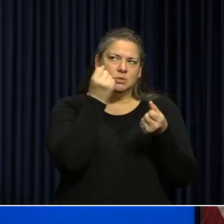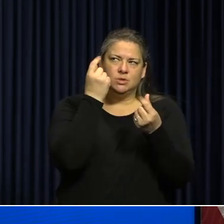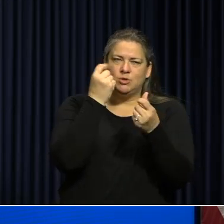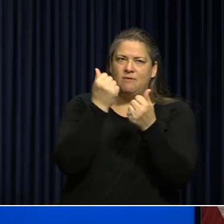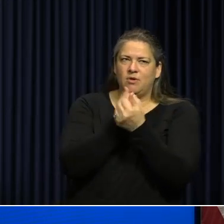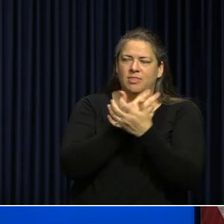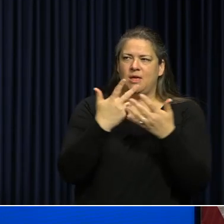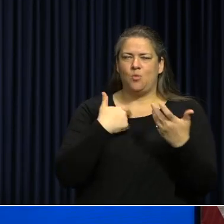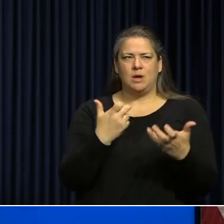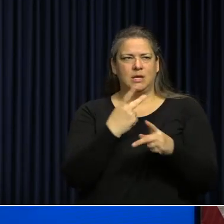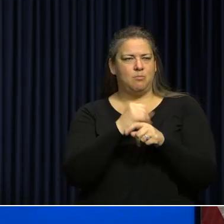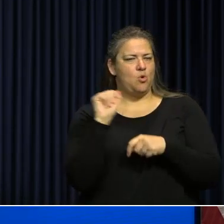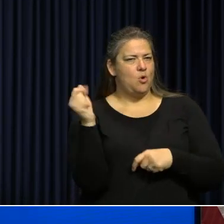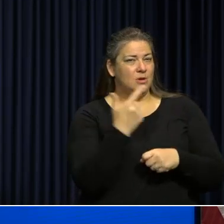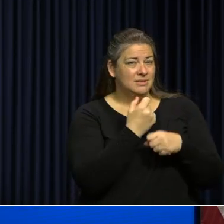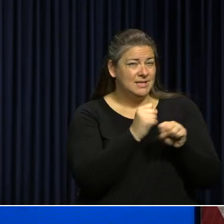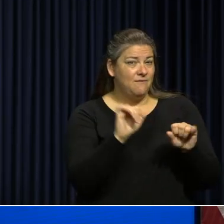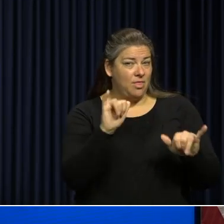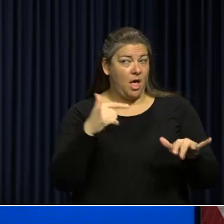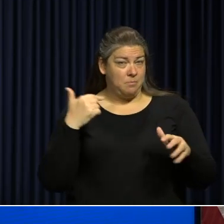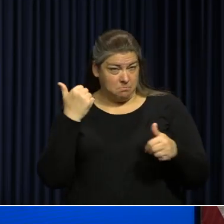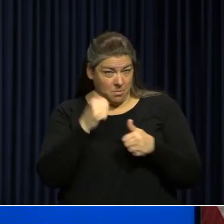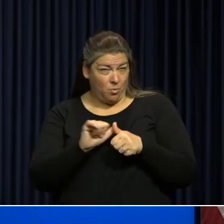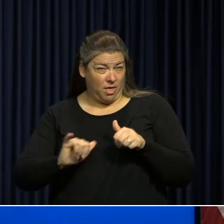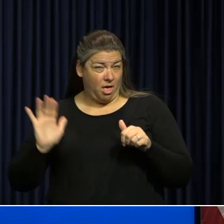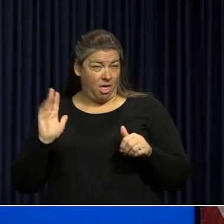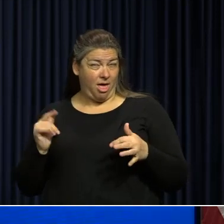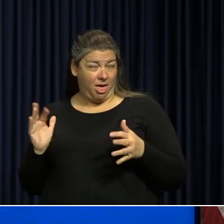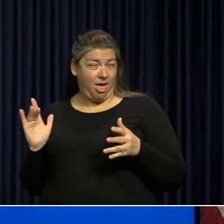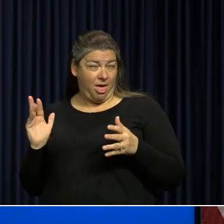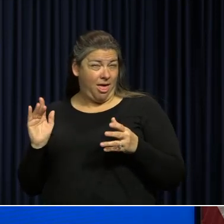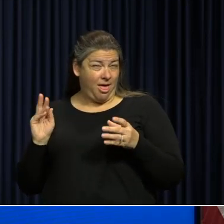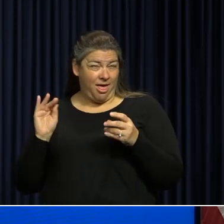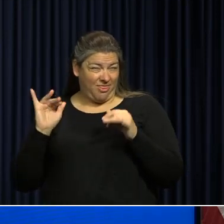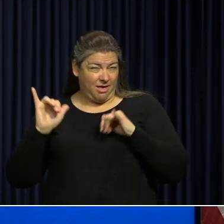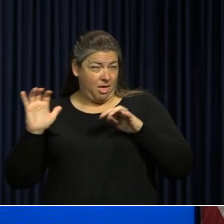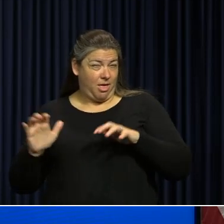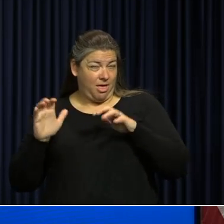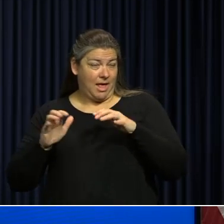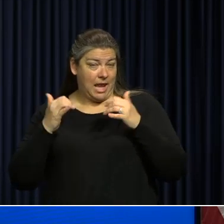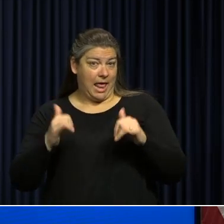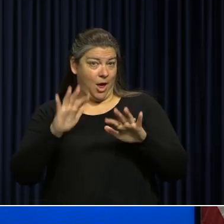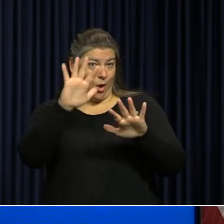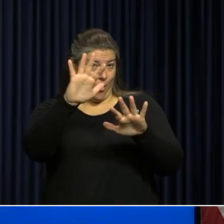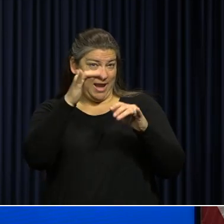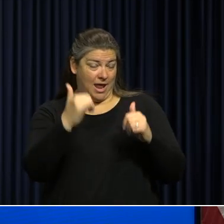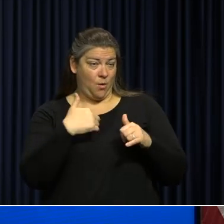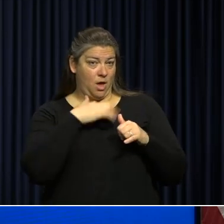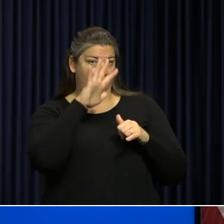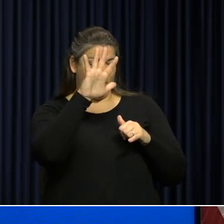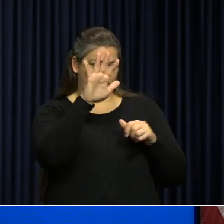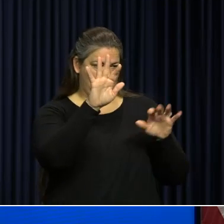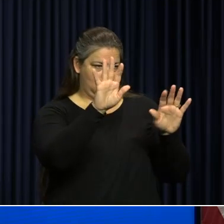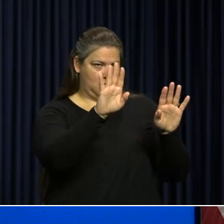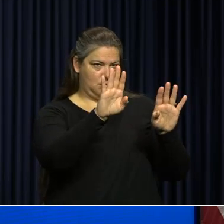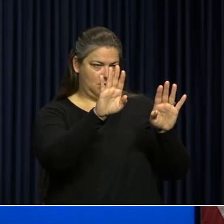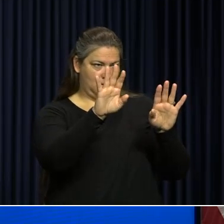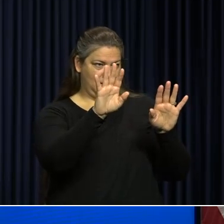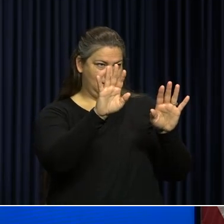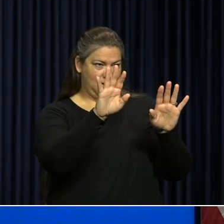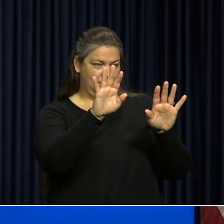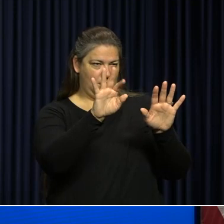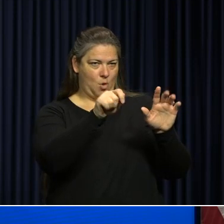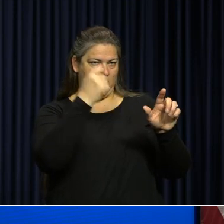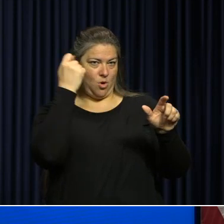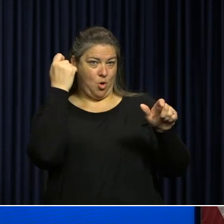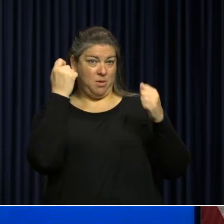keep everyone safe. We are now about to begin unwinding that. I would say that as hard as it was to say no to